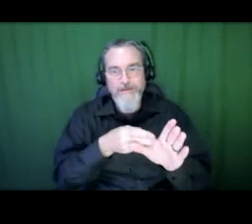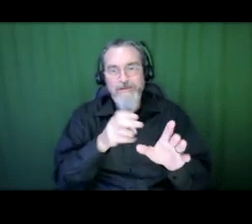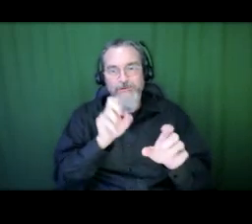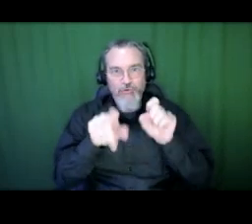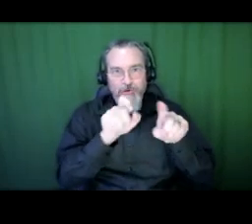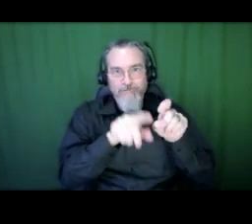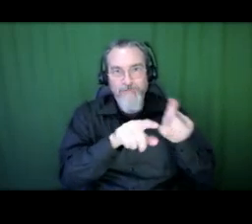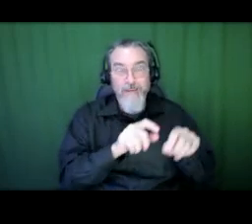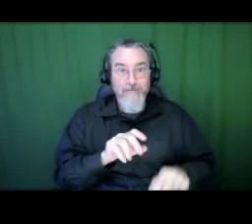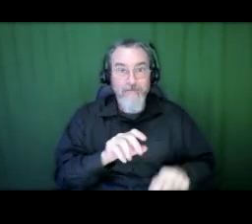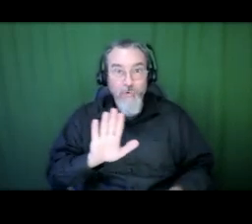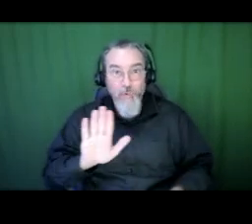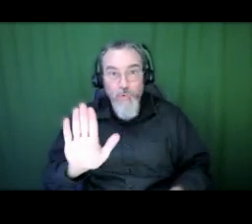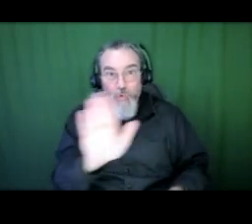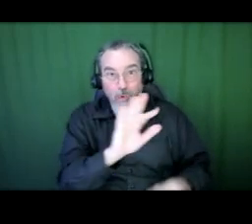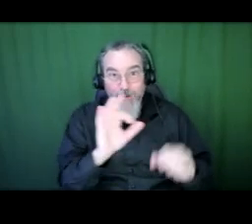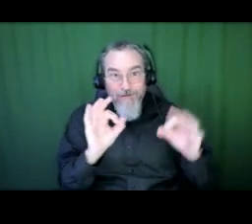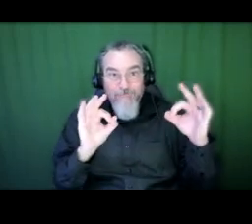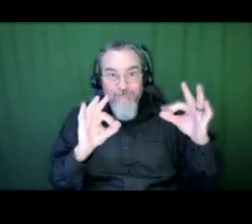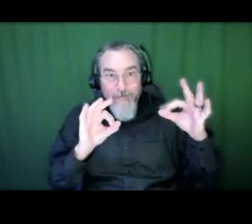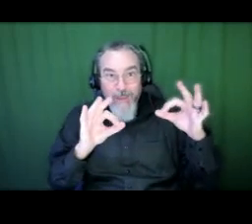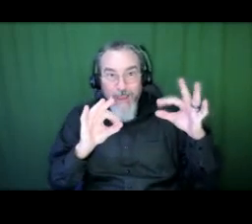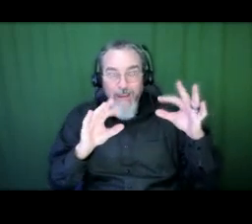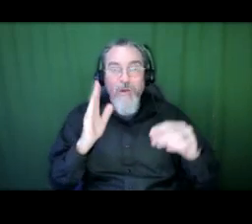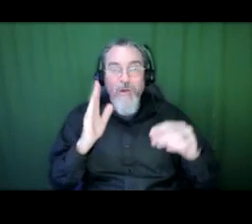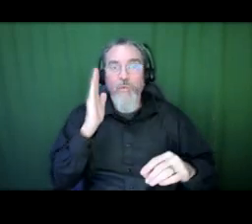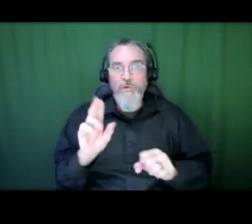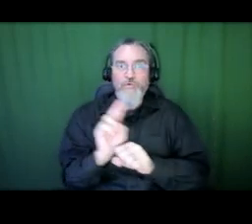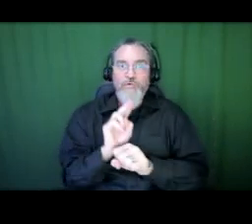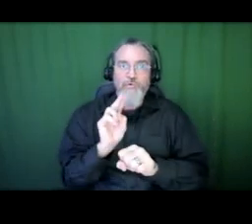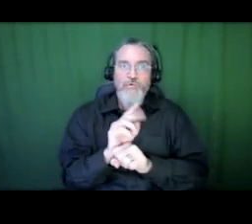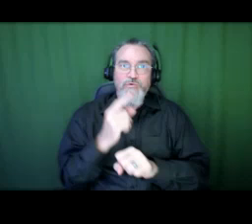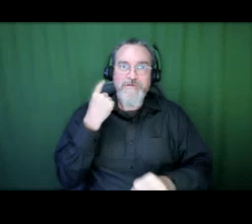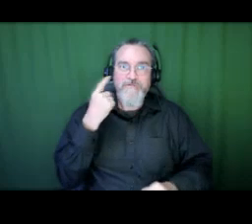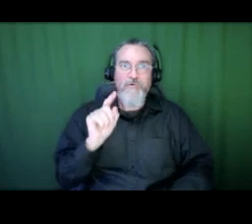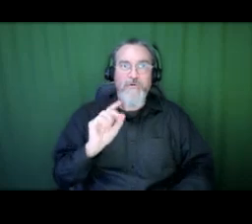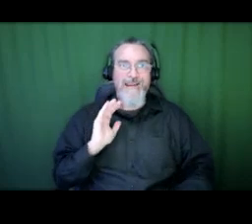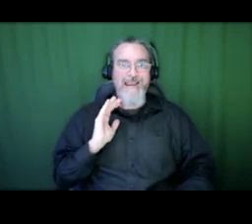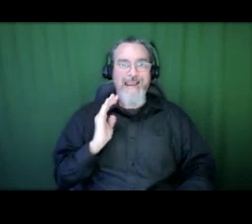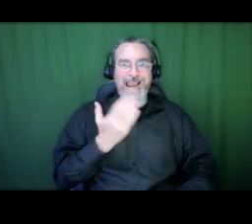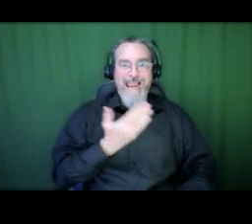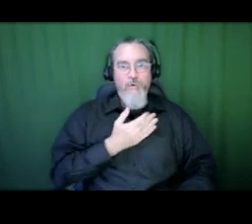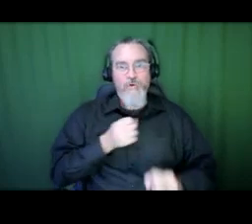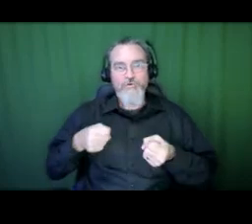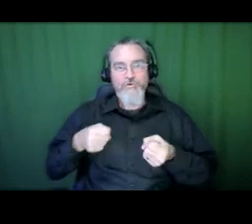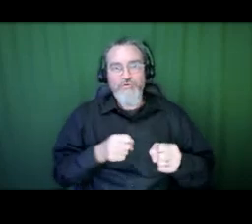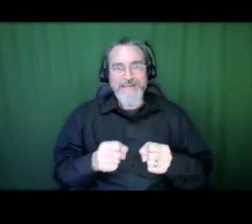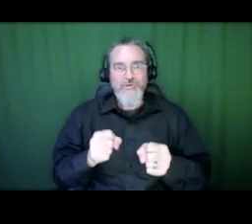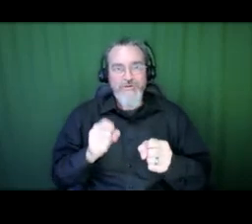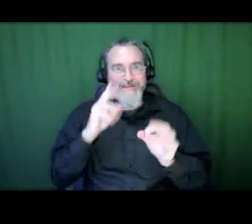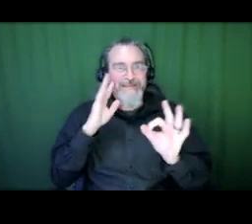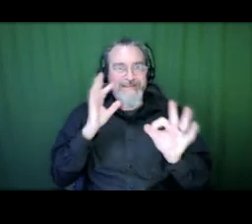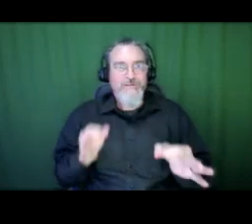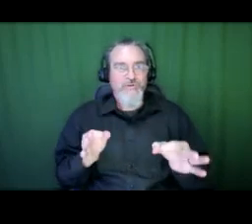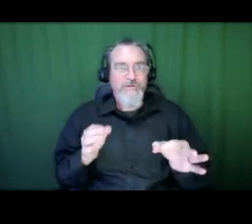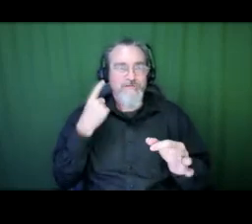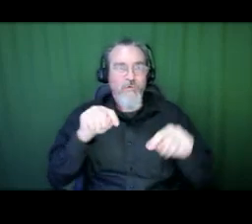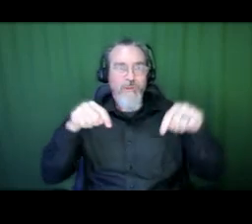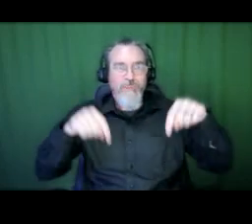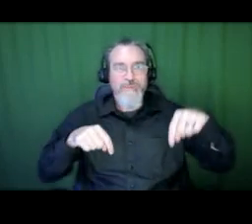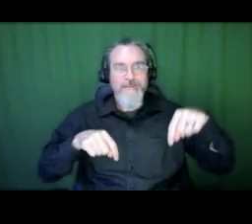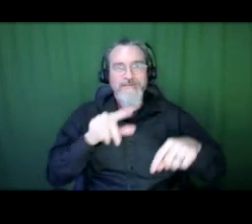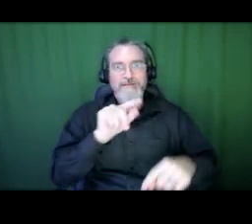use your feedback to start driving strategic decisions about the toolkit.